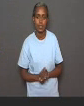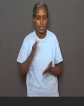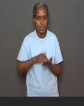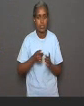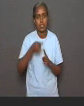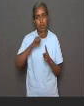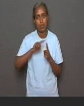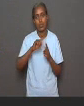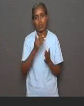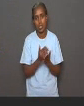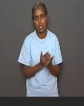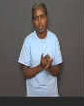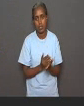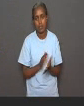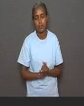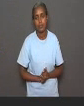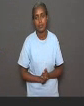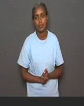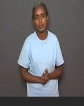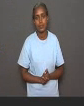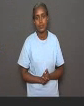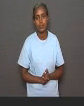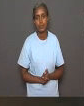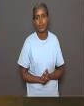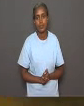Let's get back to our lesson.